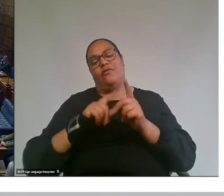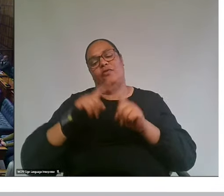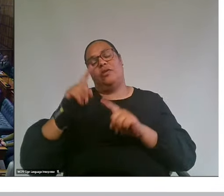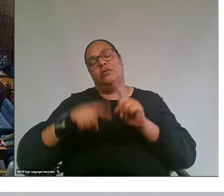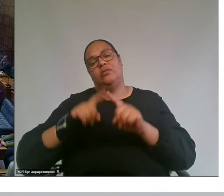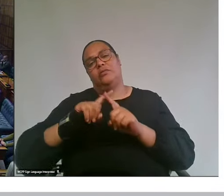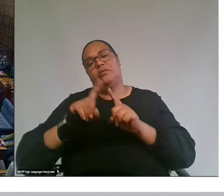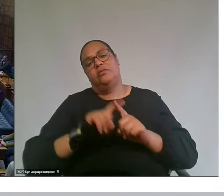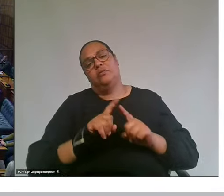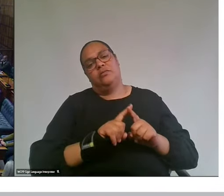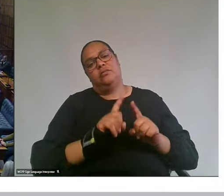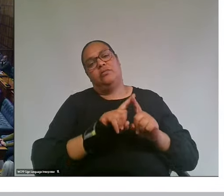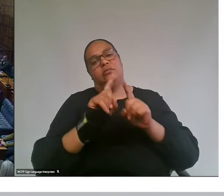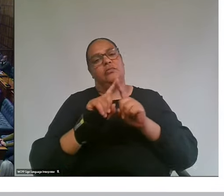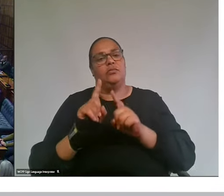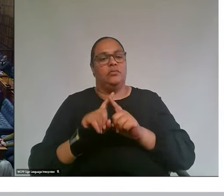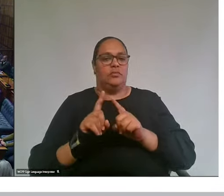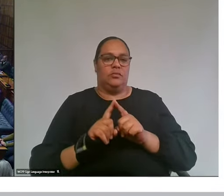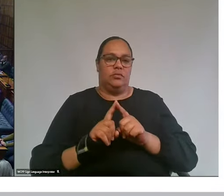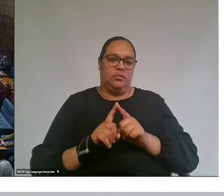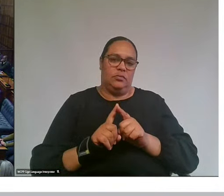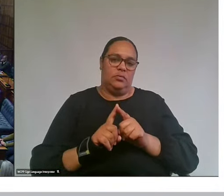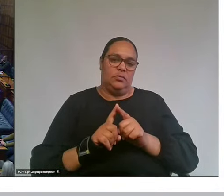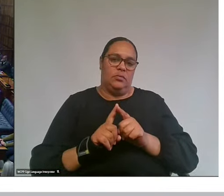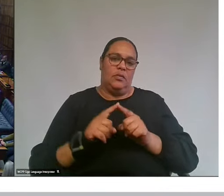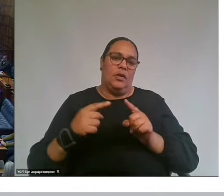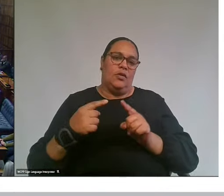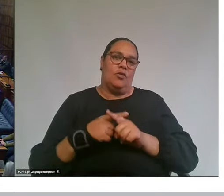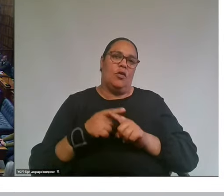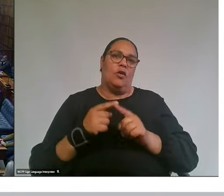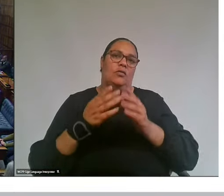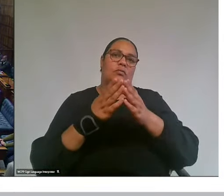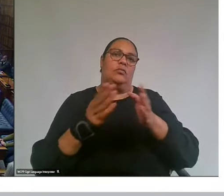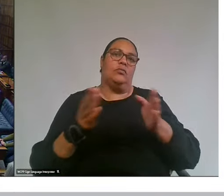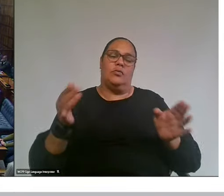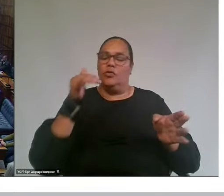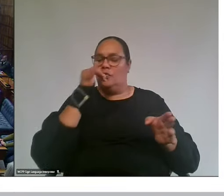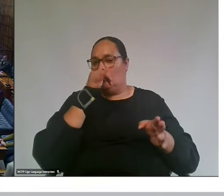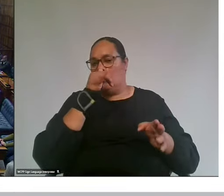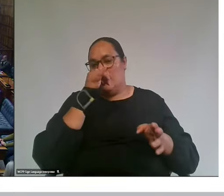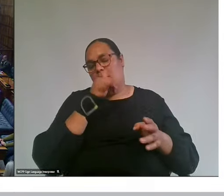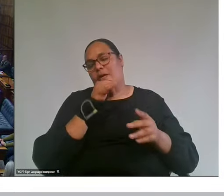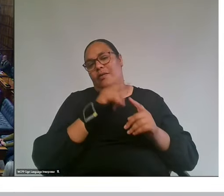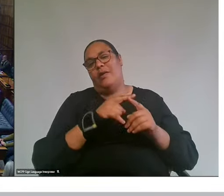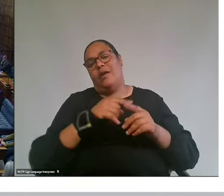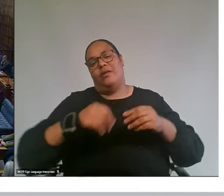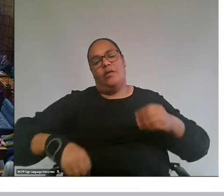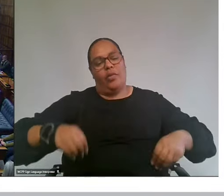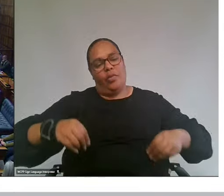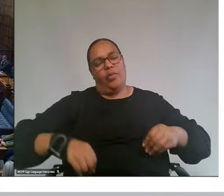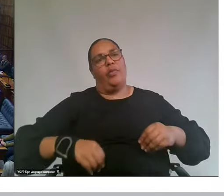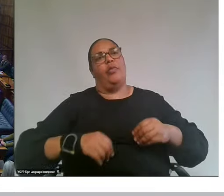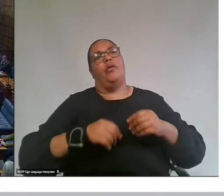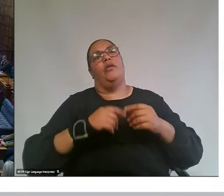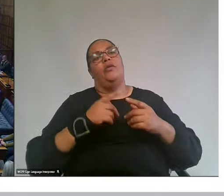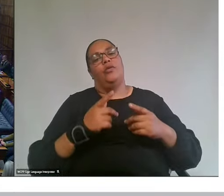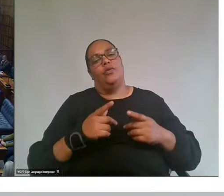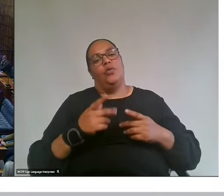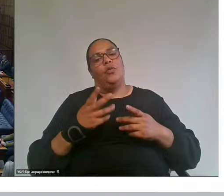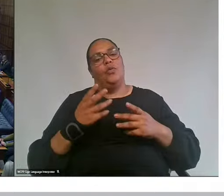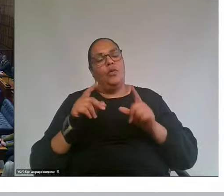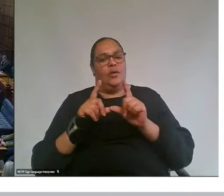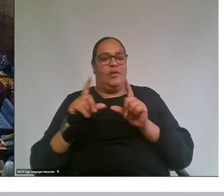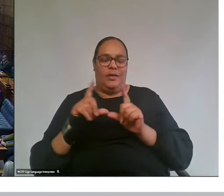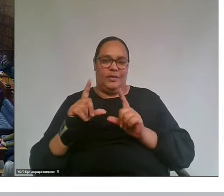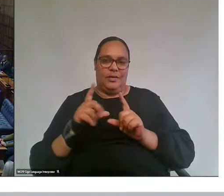the the sort of um across the board crime and and extortion to to permitting